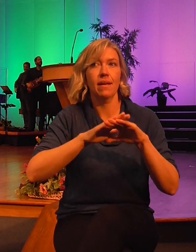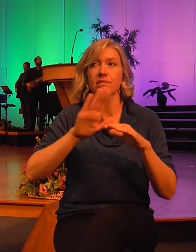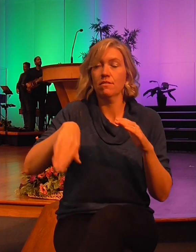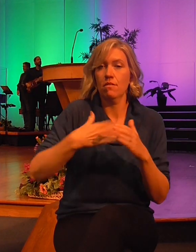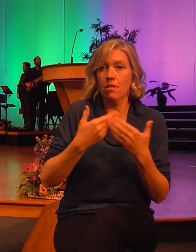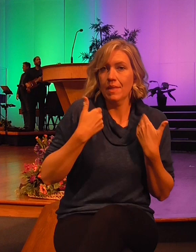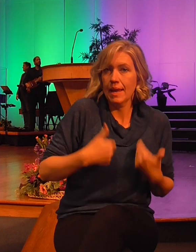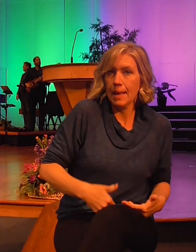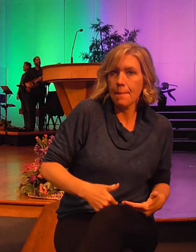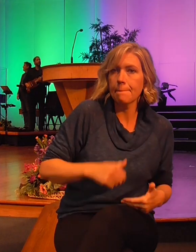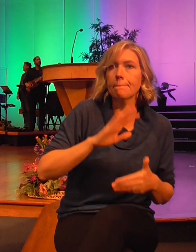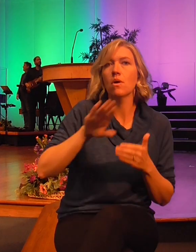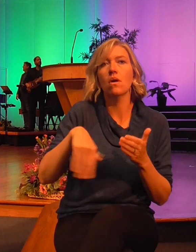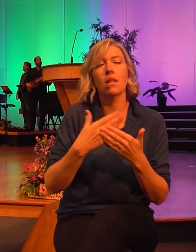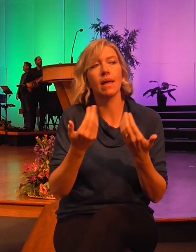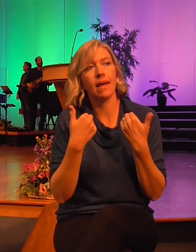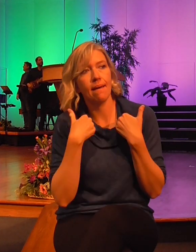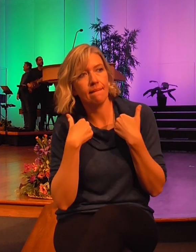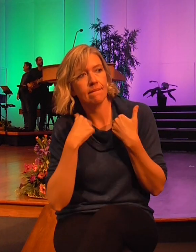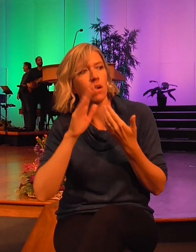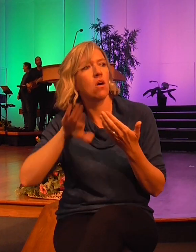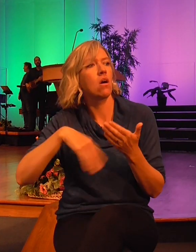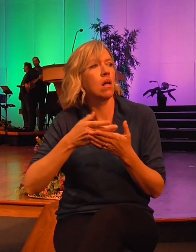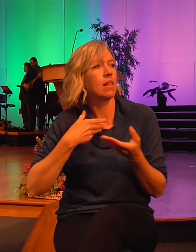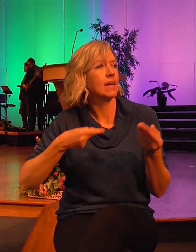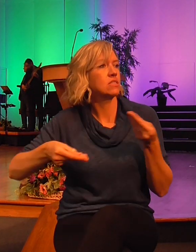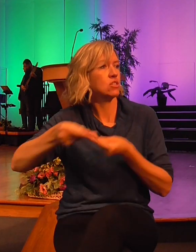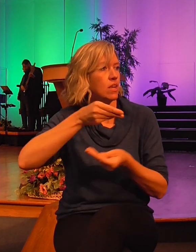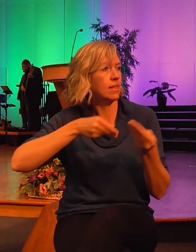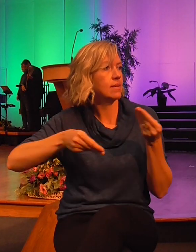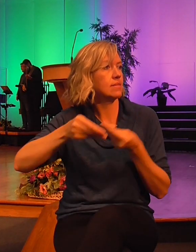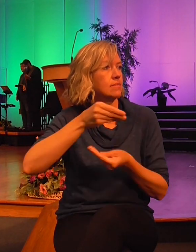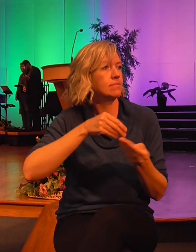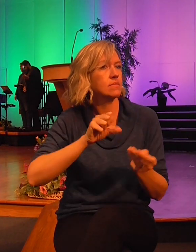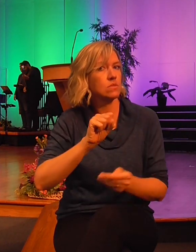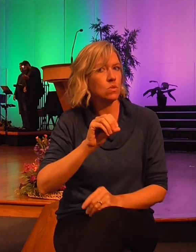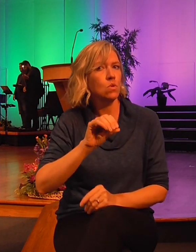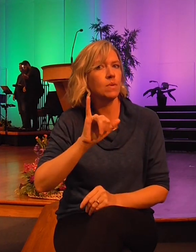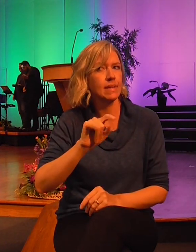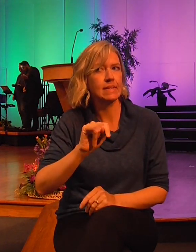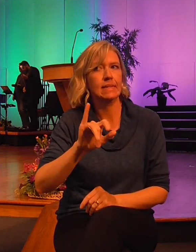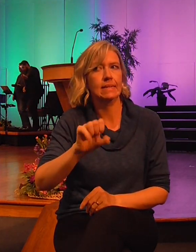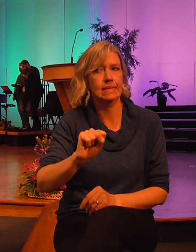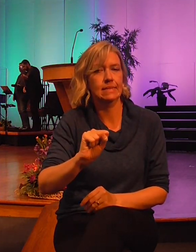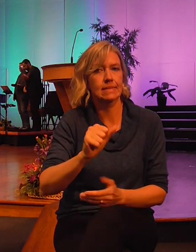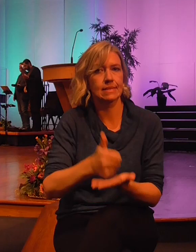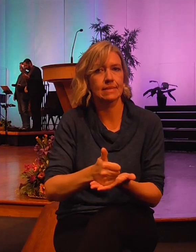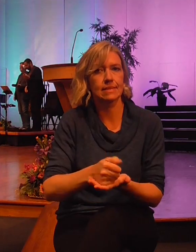that I am, all that I have, and all that I circulate. And so it is.